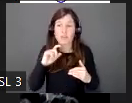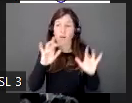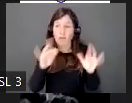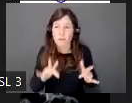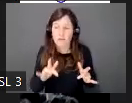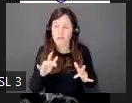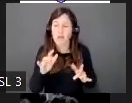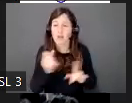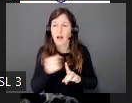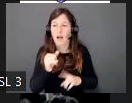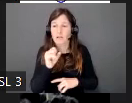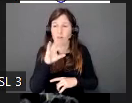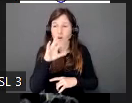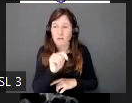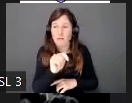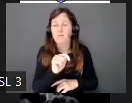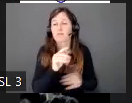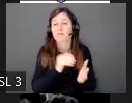my special victims unit